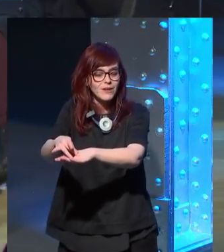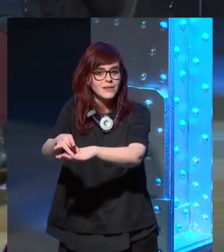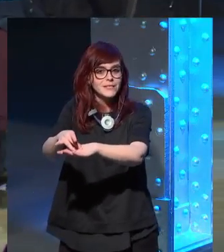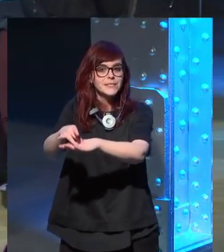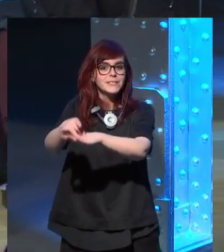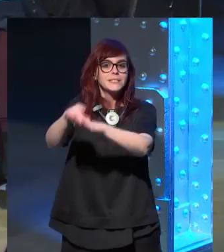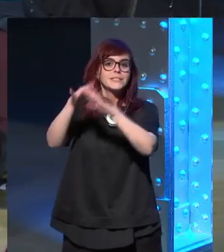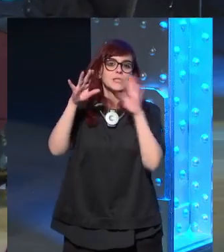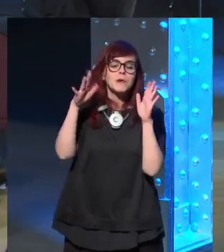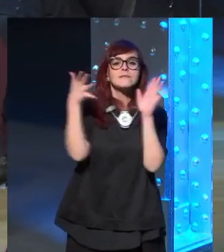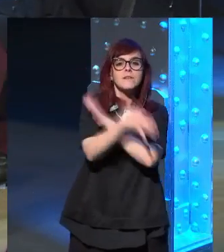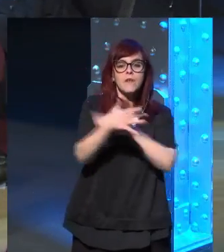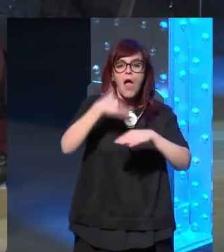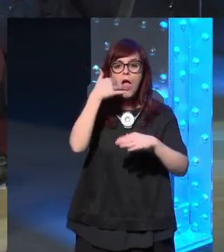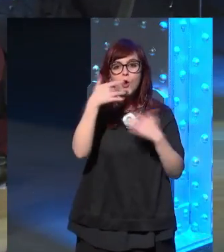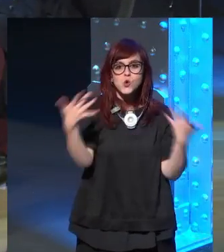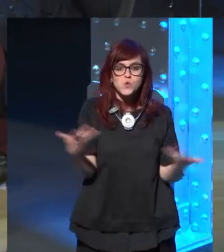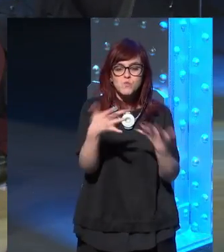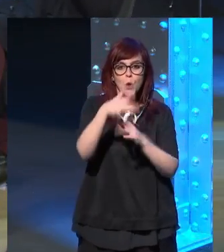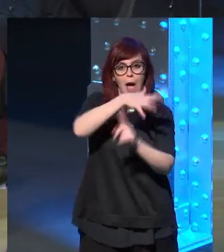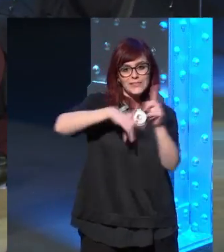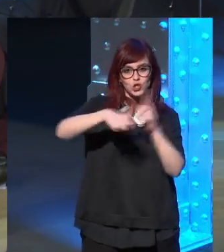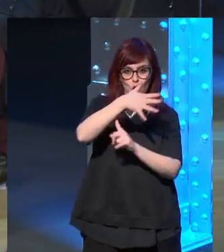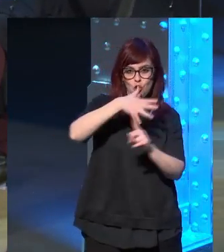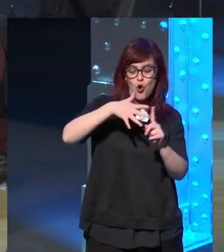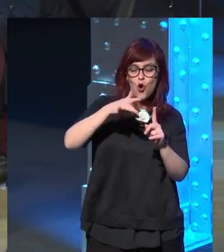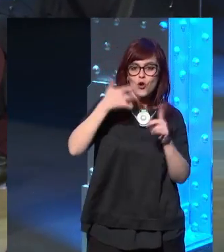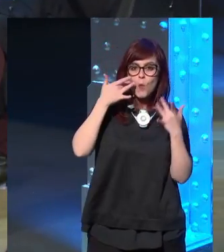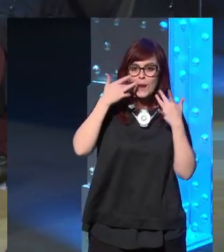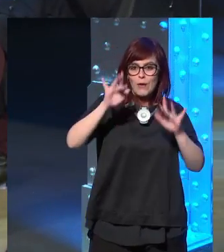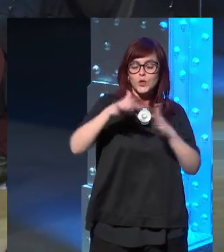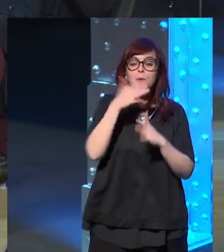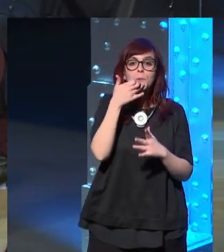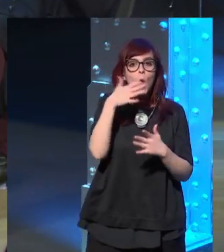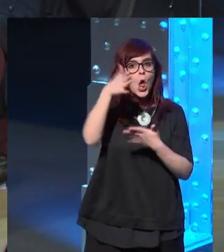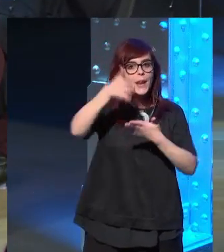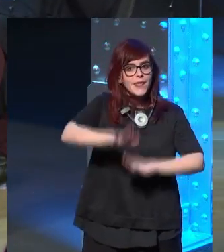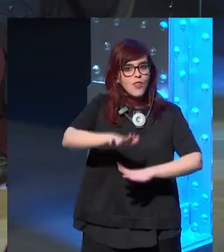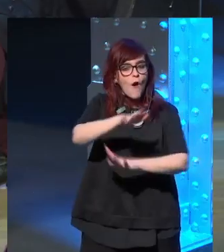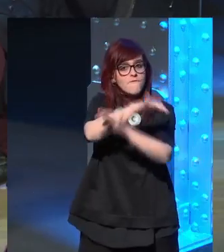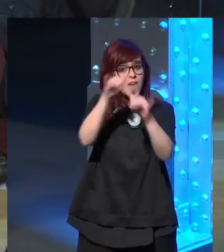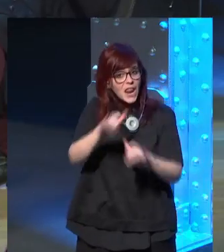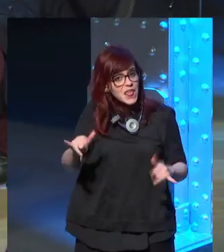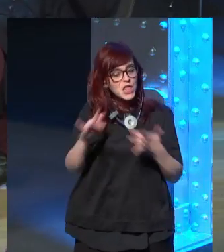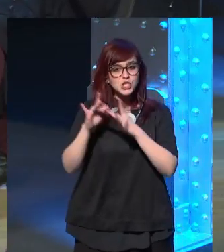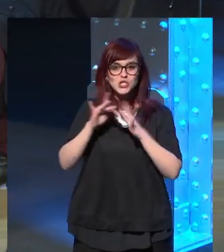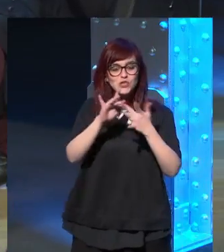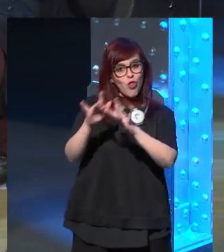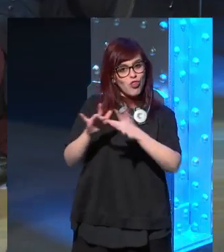a sort of a happy child, a sociable child would seek, sociable and